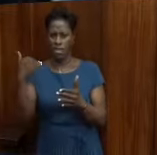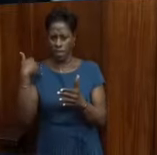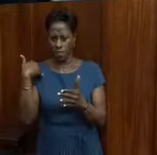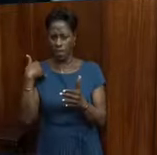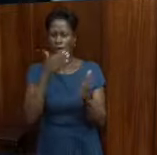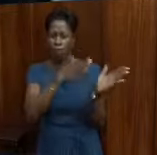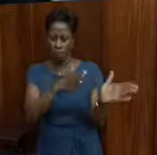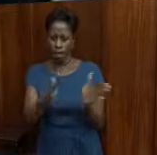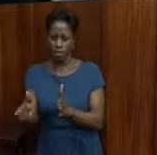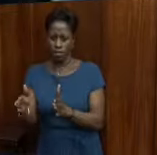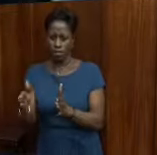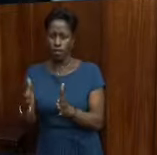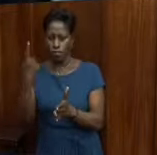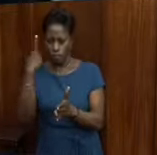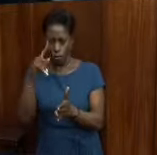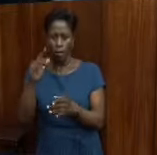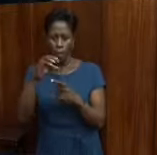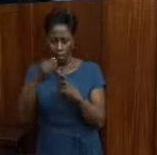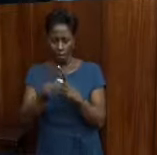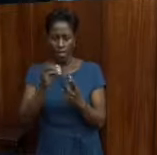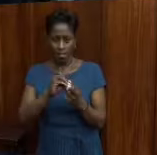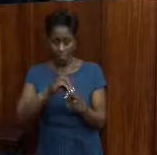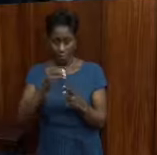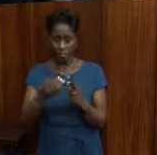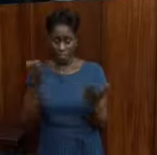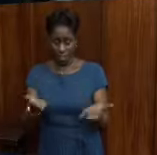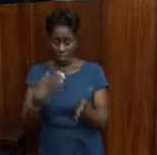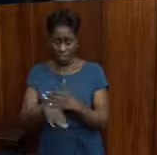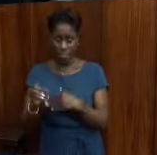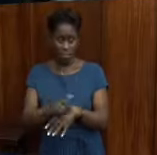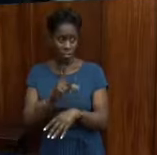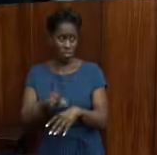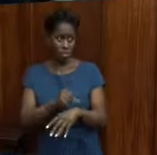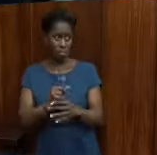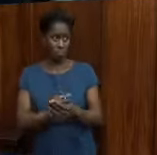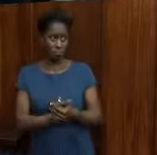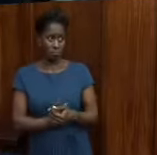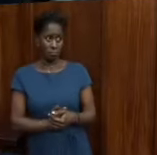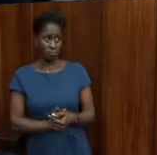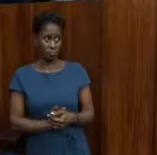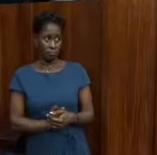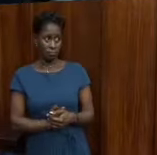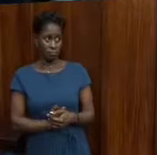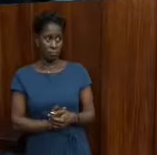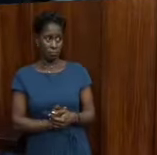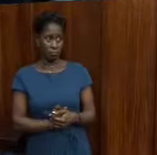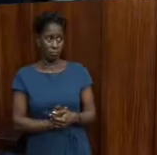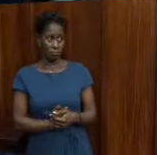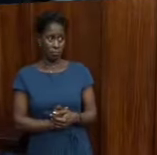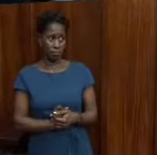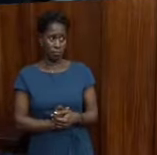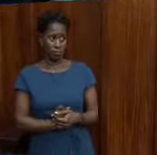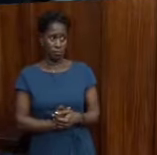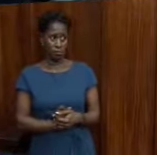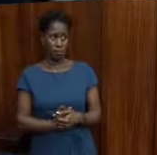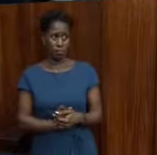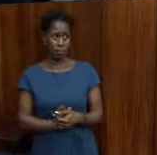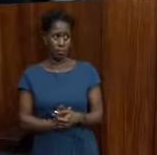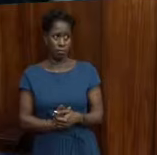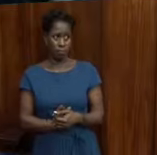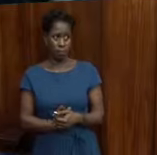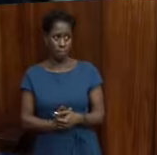explore regional markets for our bananas. Mr. Speaker, I am pleased to announce that we have made great